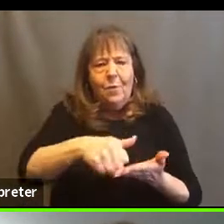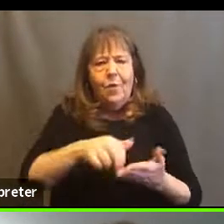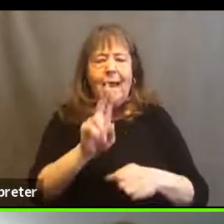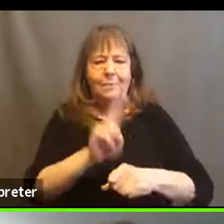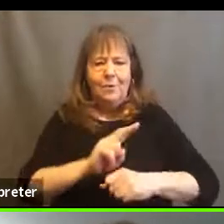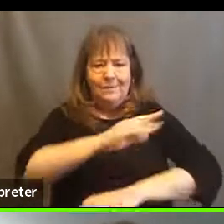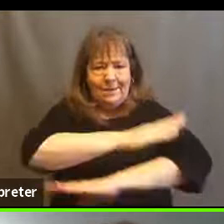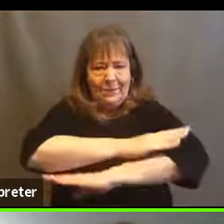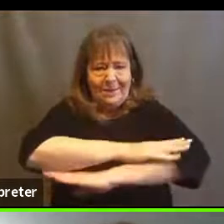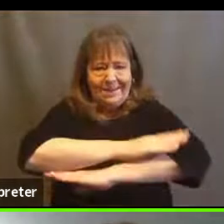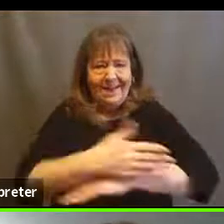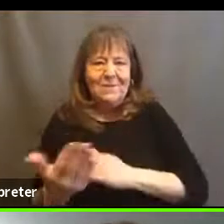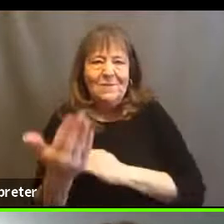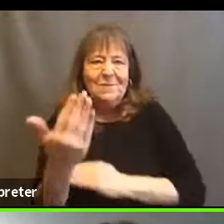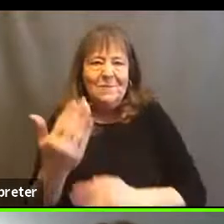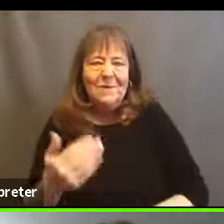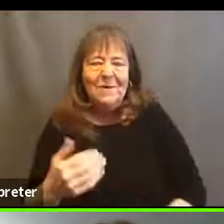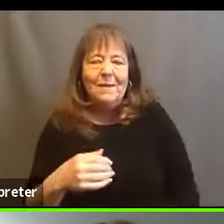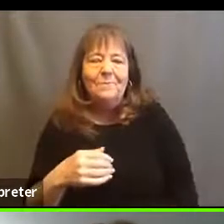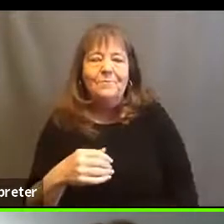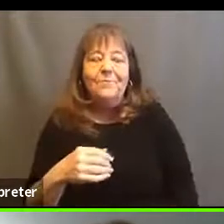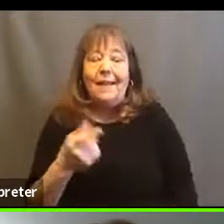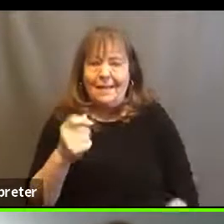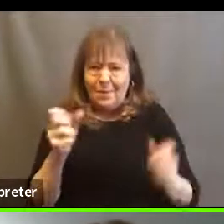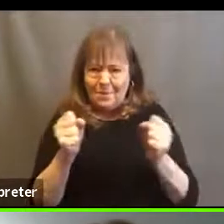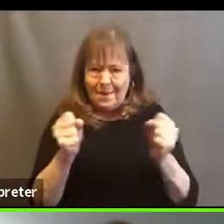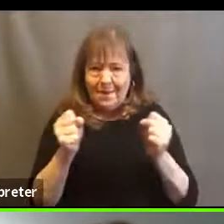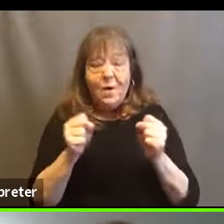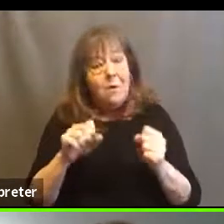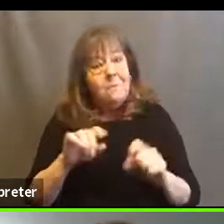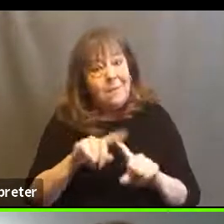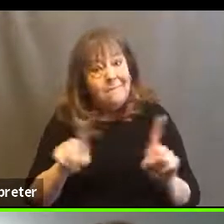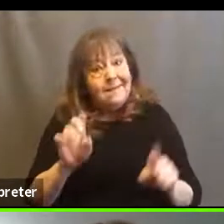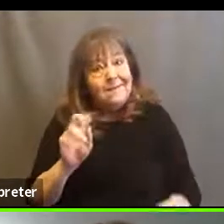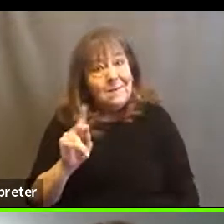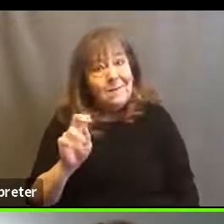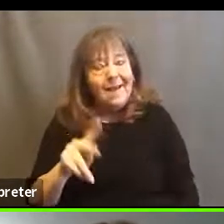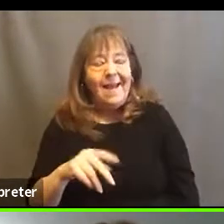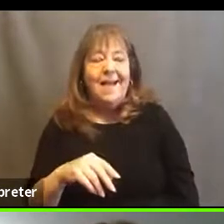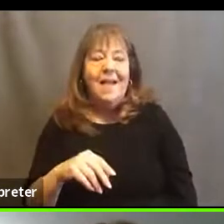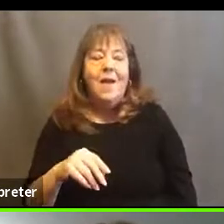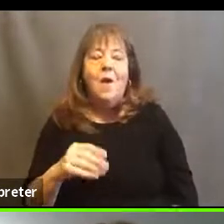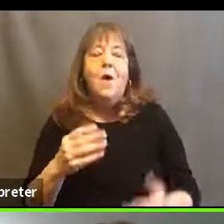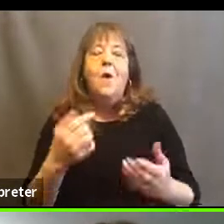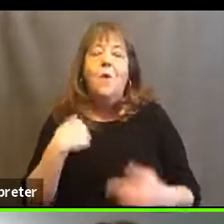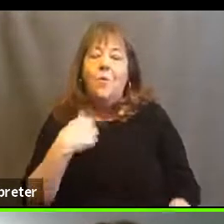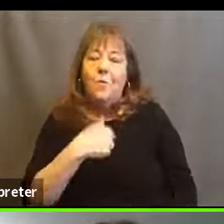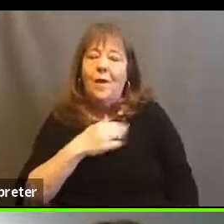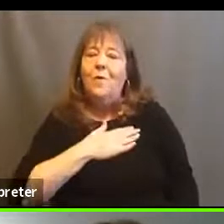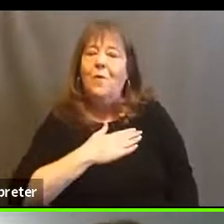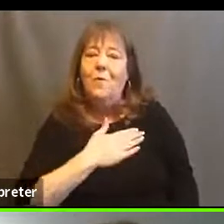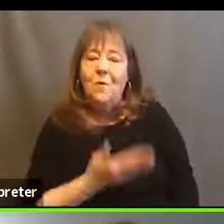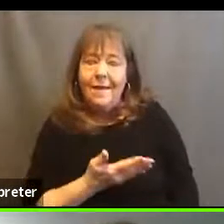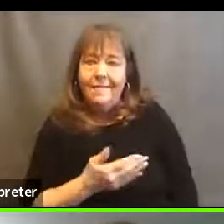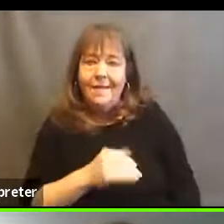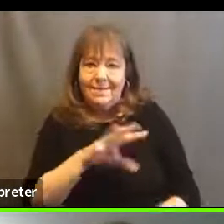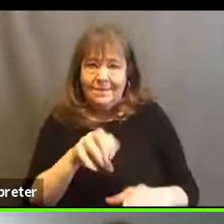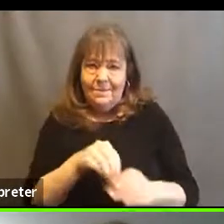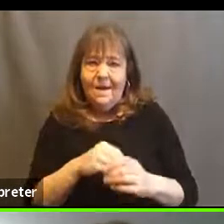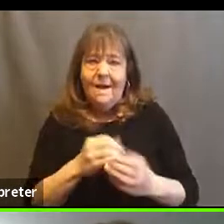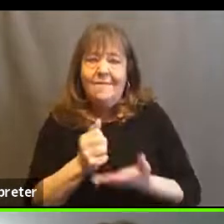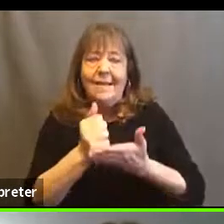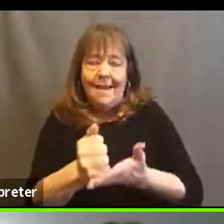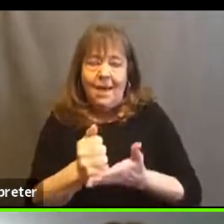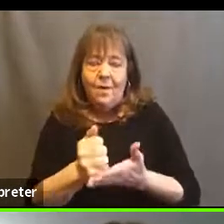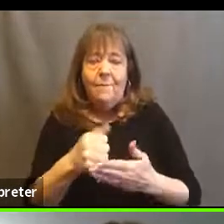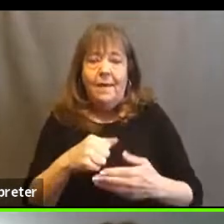desk. We're just a little chilly. It's okay. We want to do our part, not only in the pandemic by